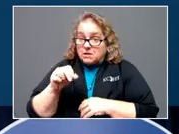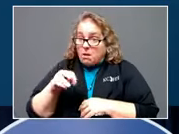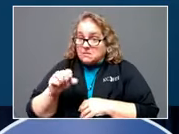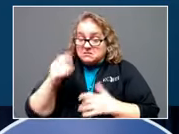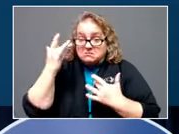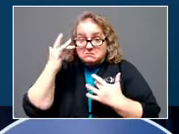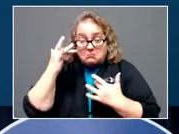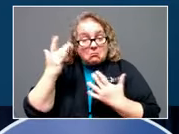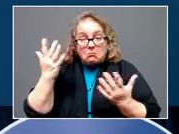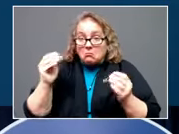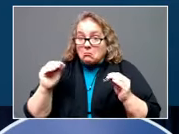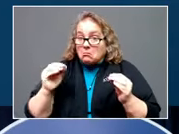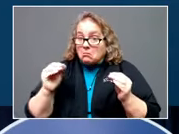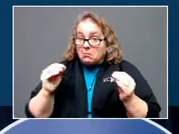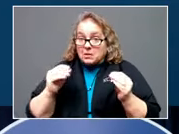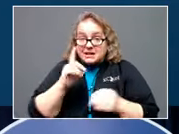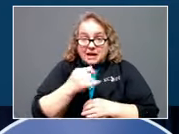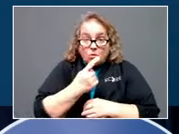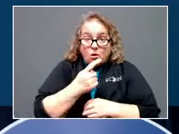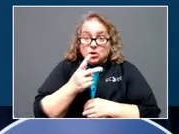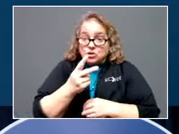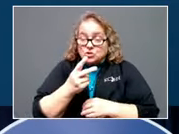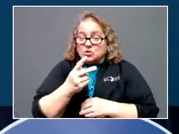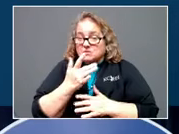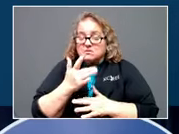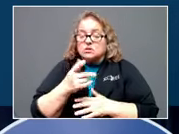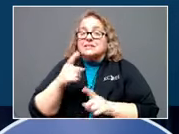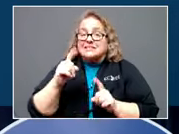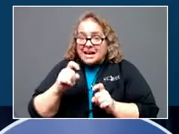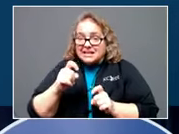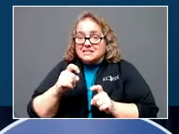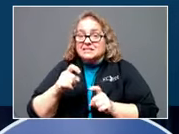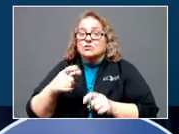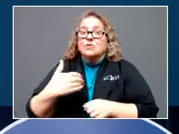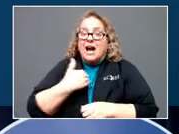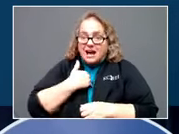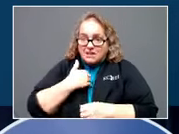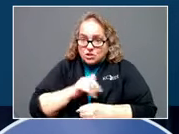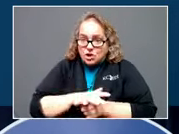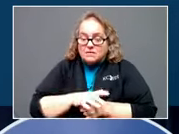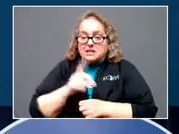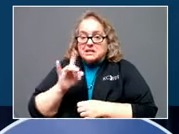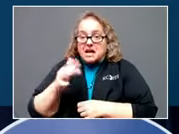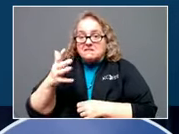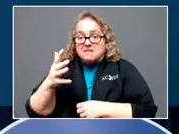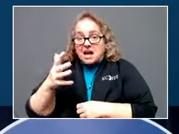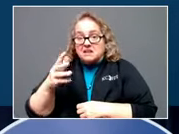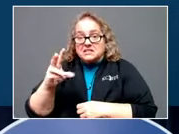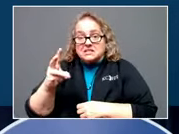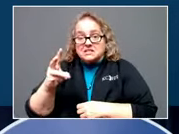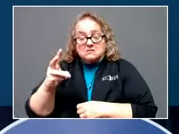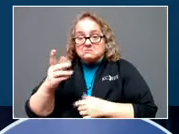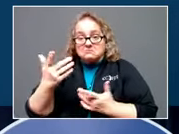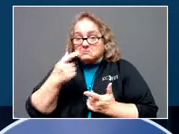on day 1 and 2, you get a test, you're positive, and by day 5 or 6, your symptoms fully resolve. You can shorten